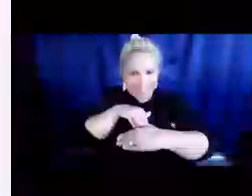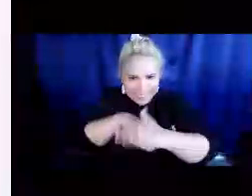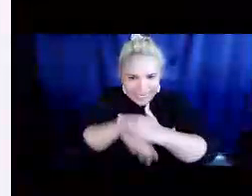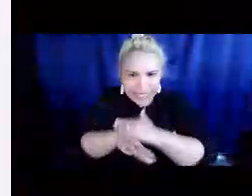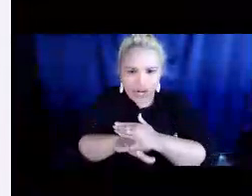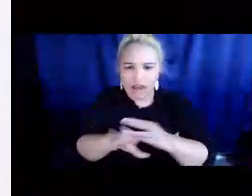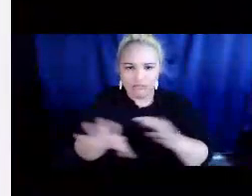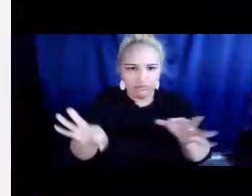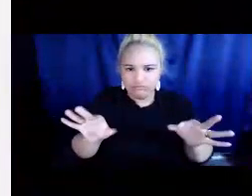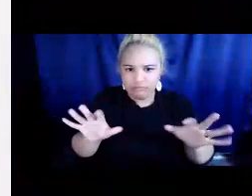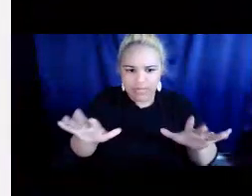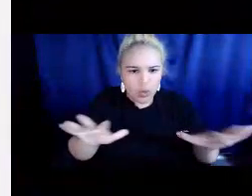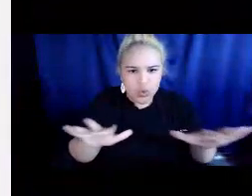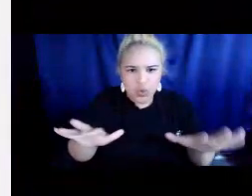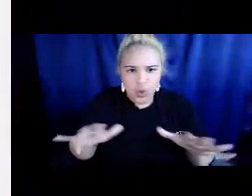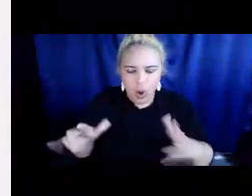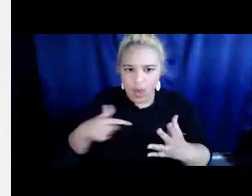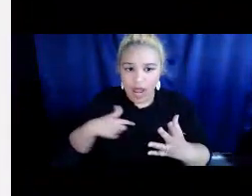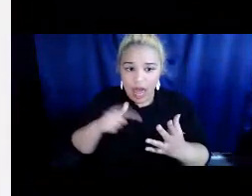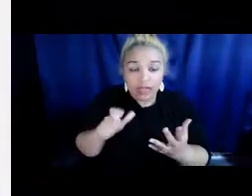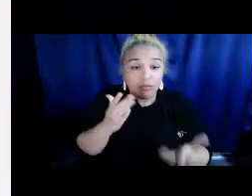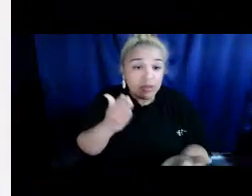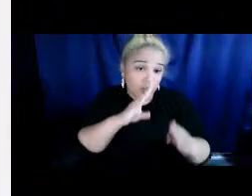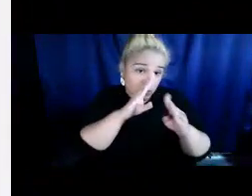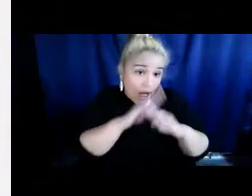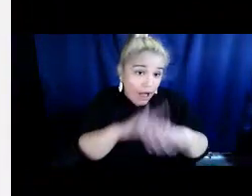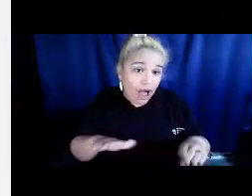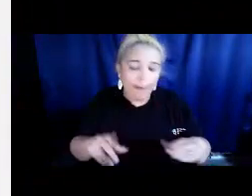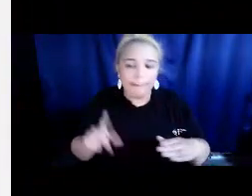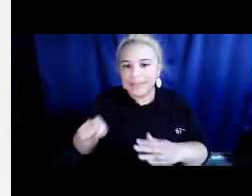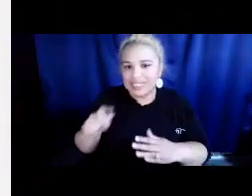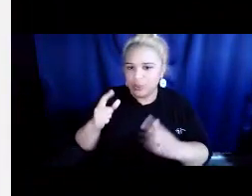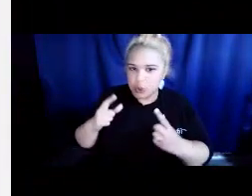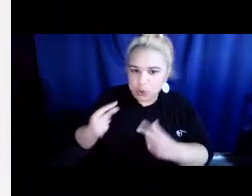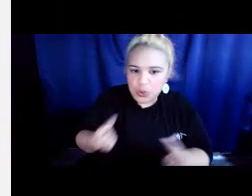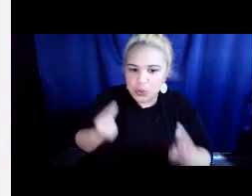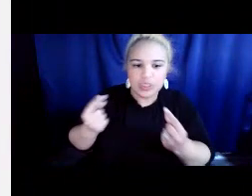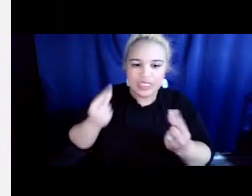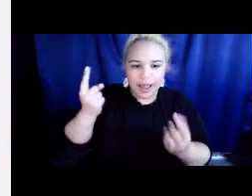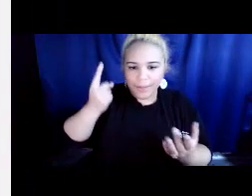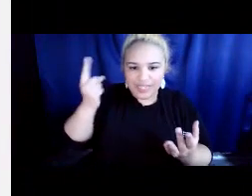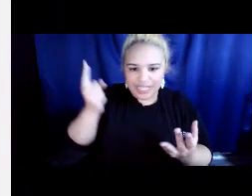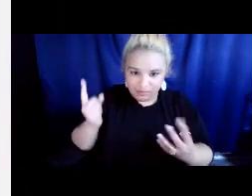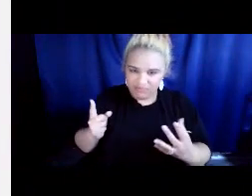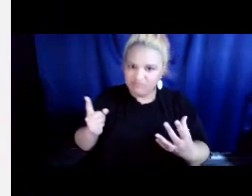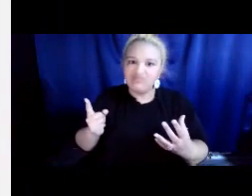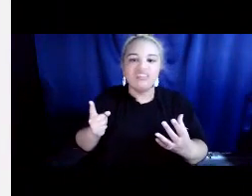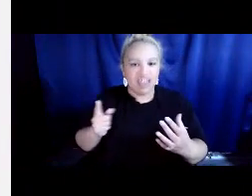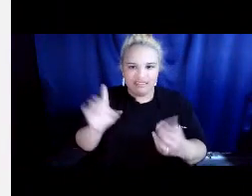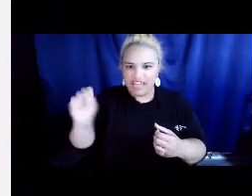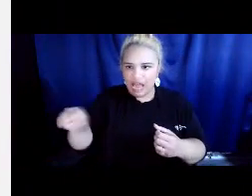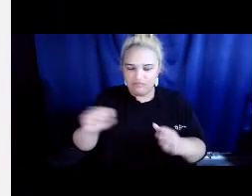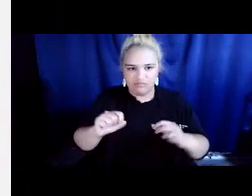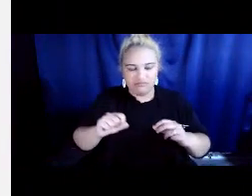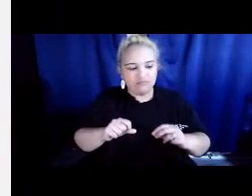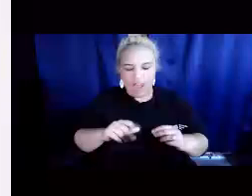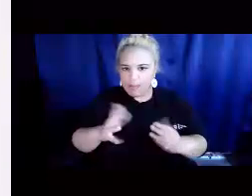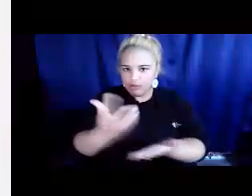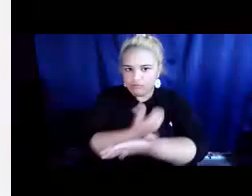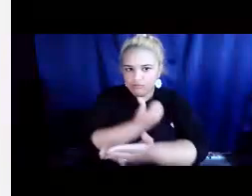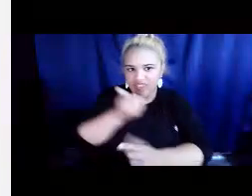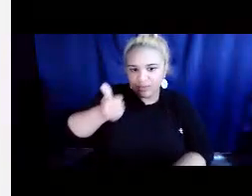used for both experiences, consider how to structure and organize it to accommodate both types of input effectively.